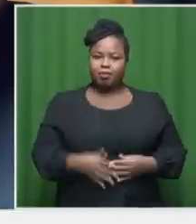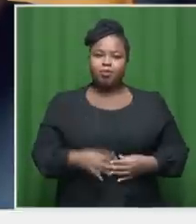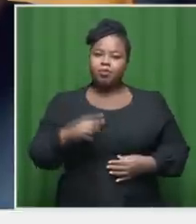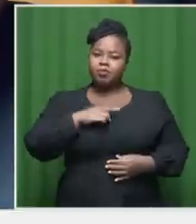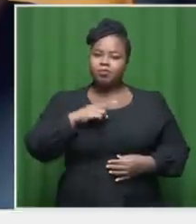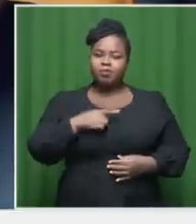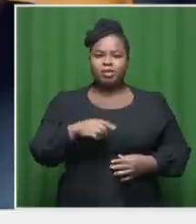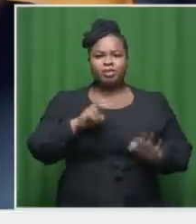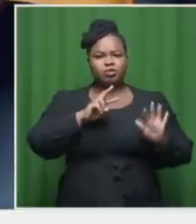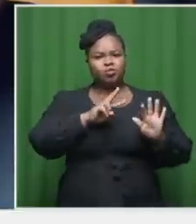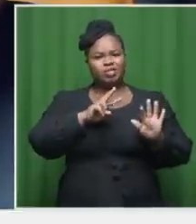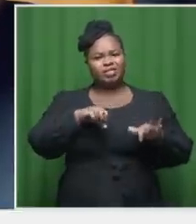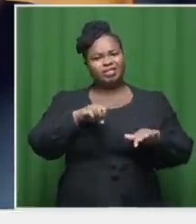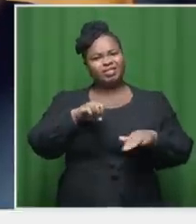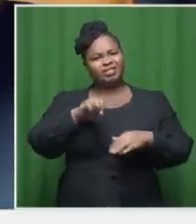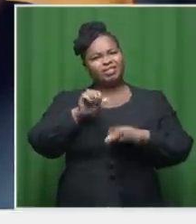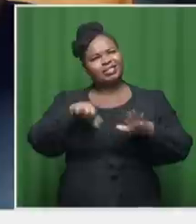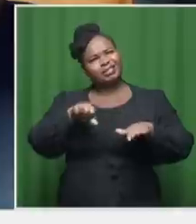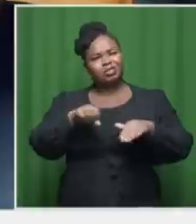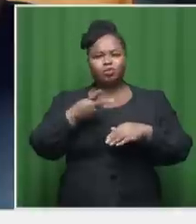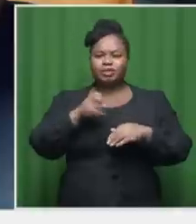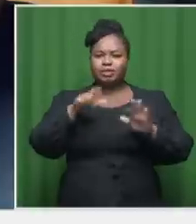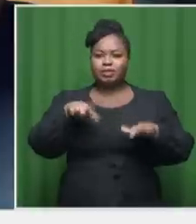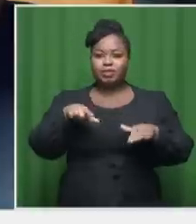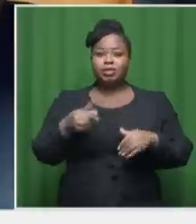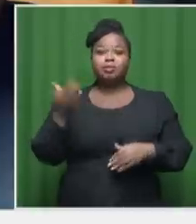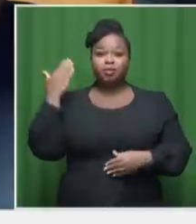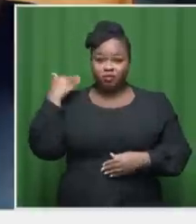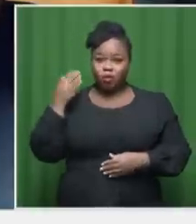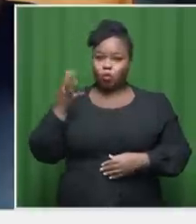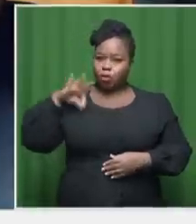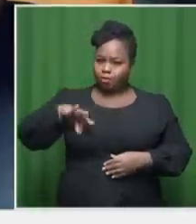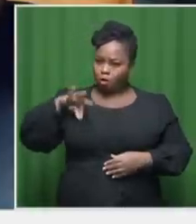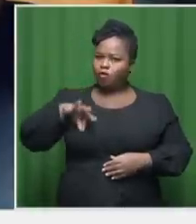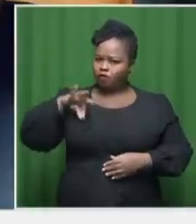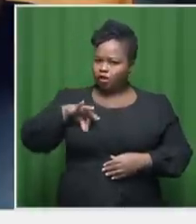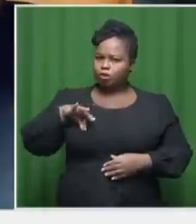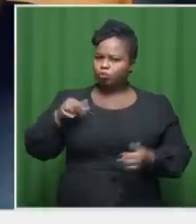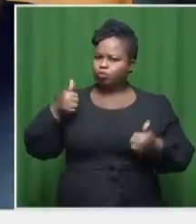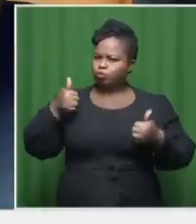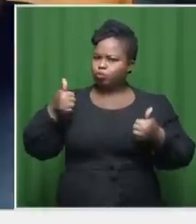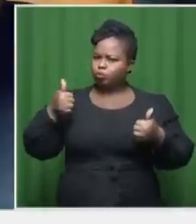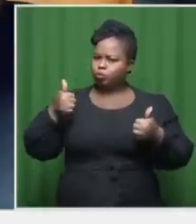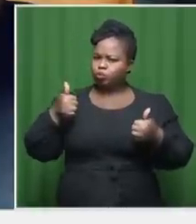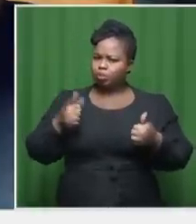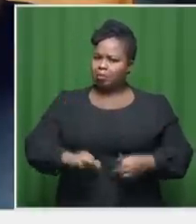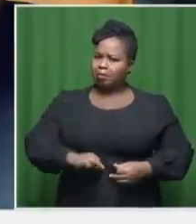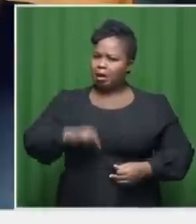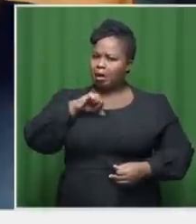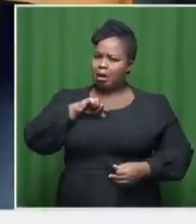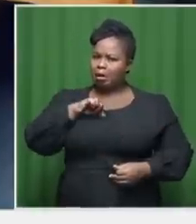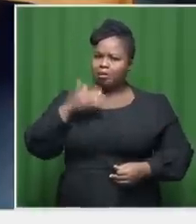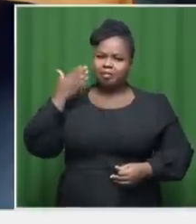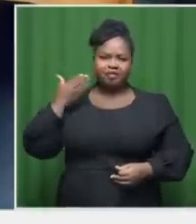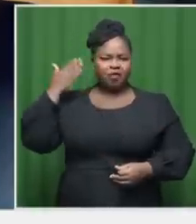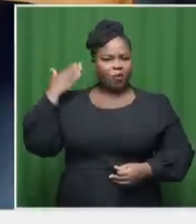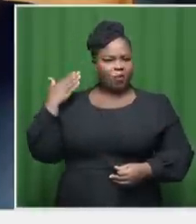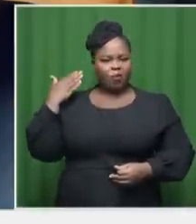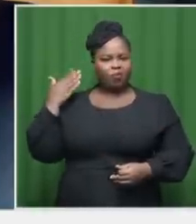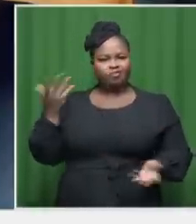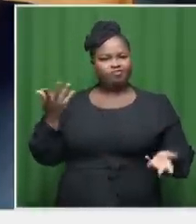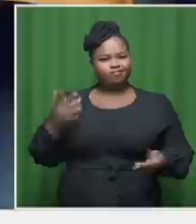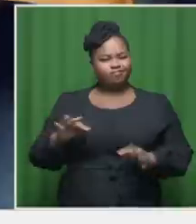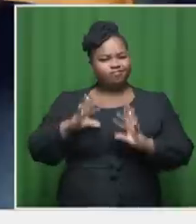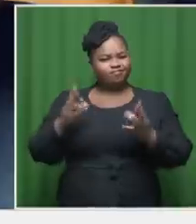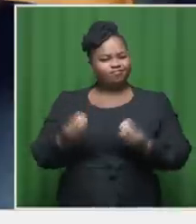about 2016-17. This was an entity that was one that South Africa was fairly proud of in terms of what